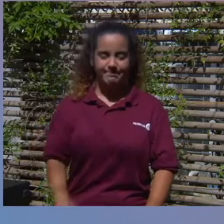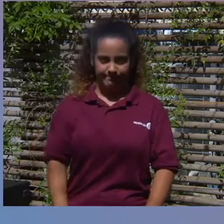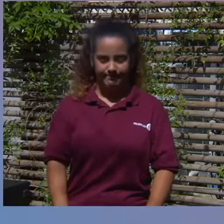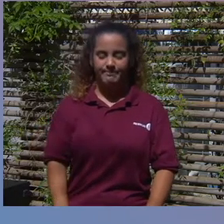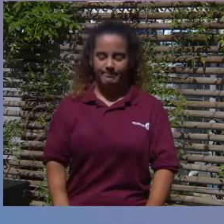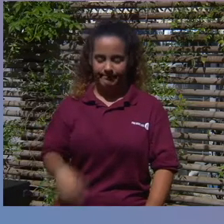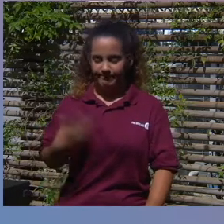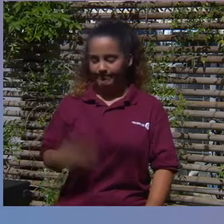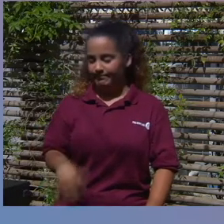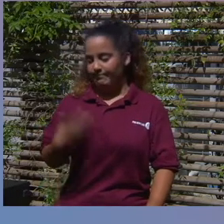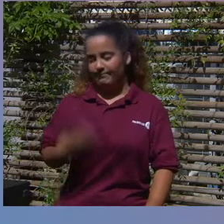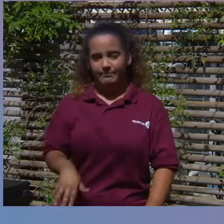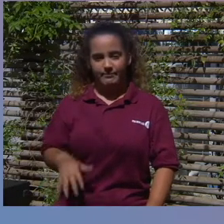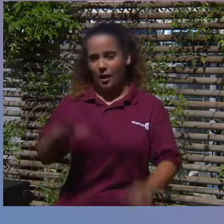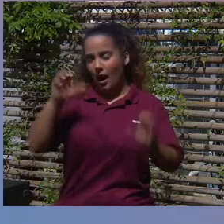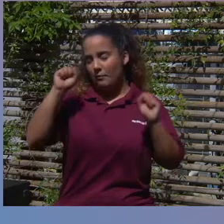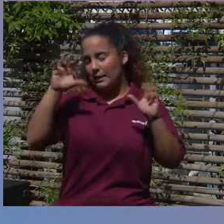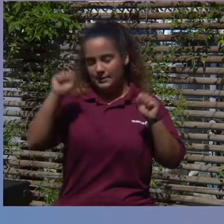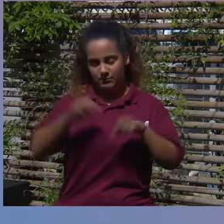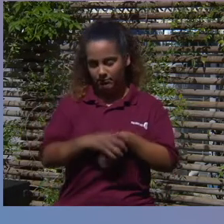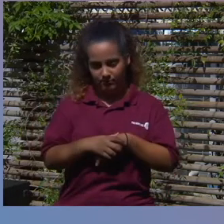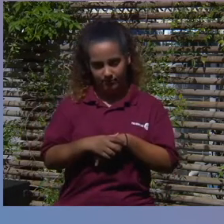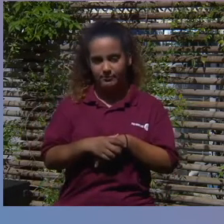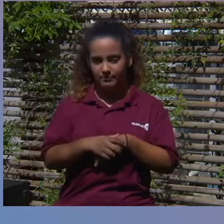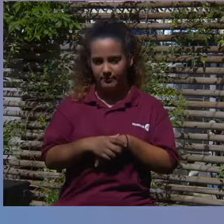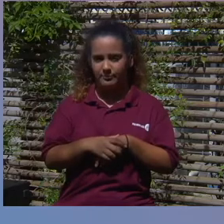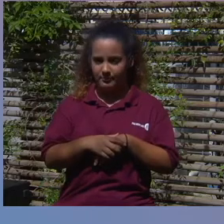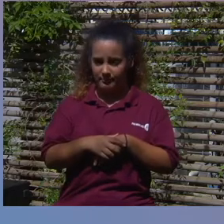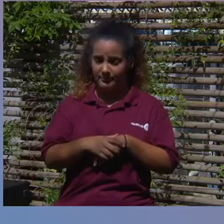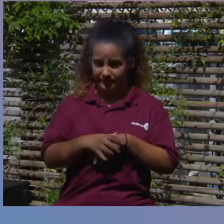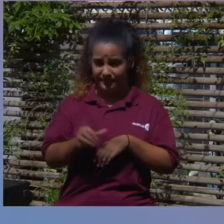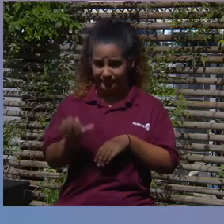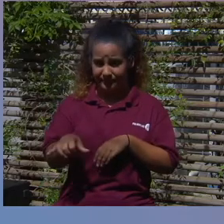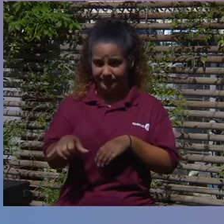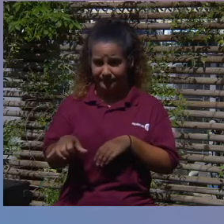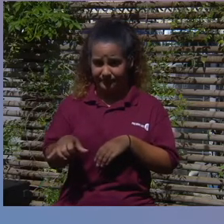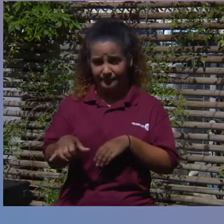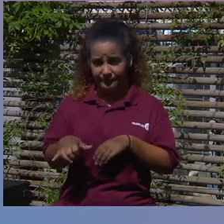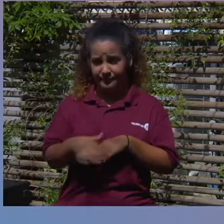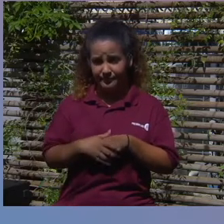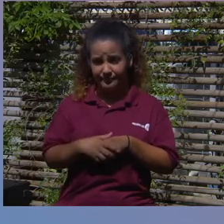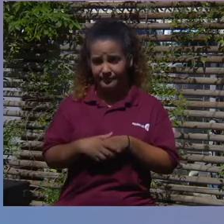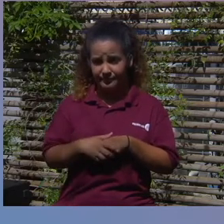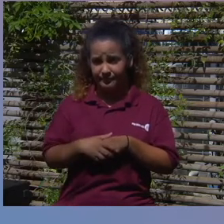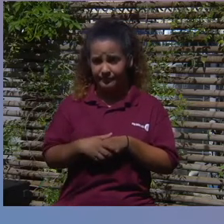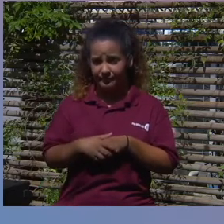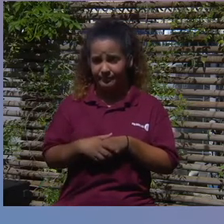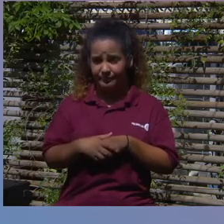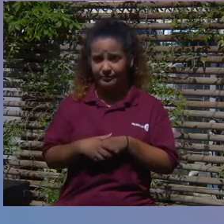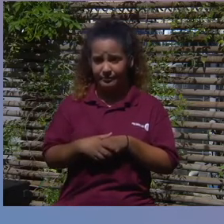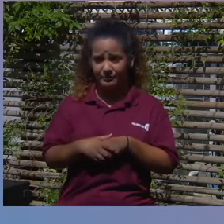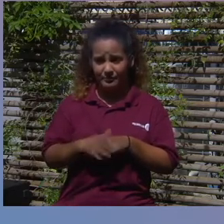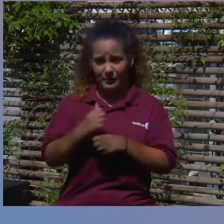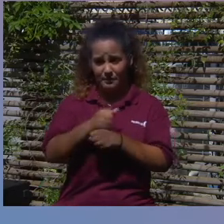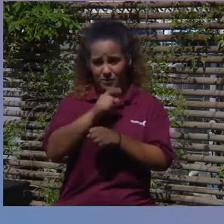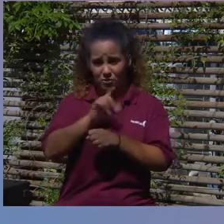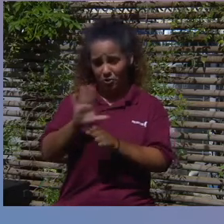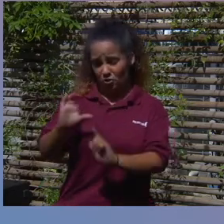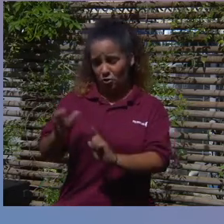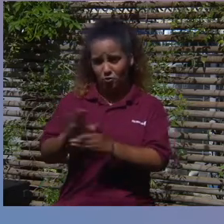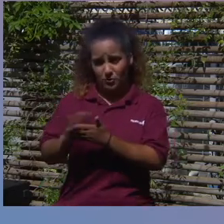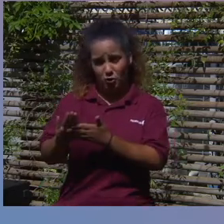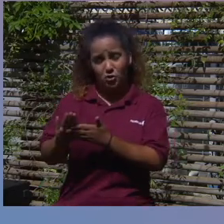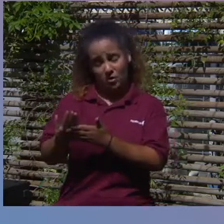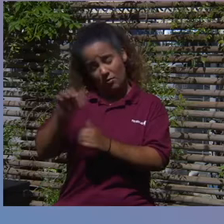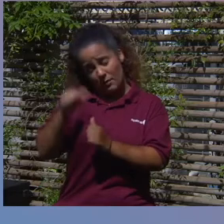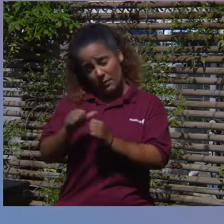It was amazing. Wow. That keeping their culture pure, because there